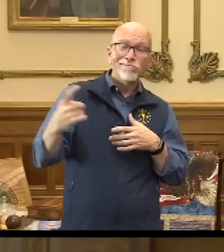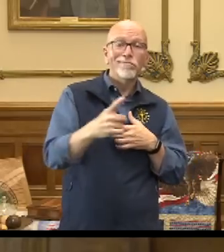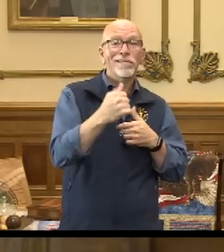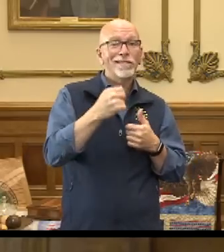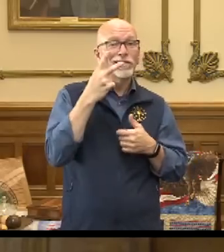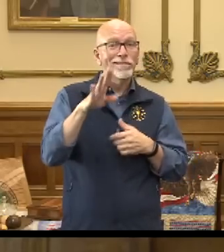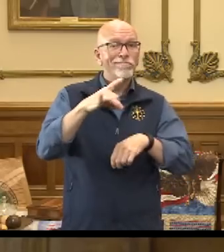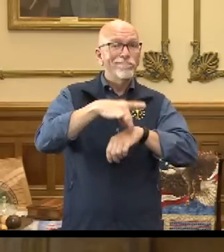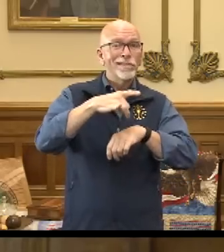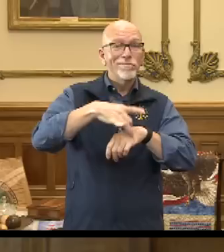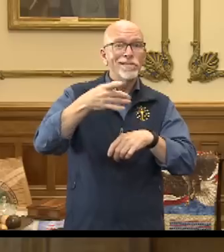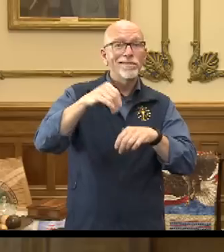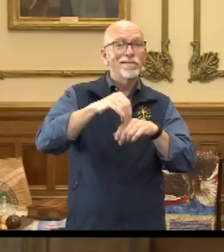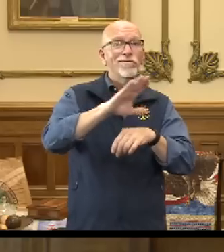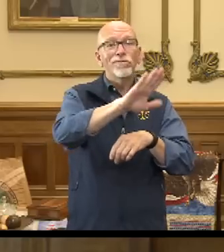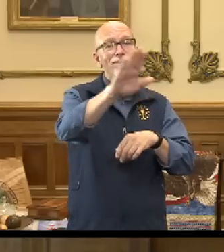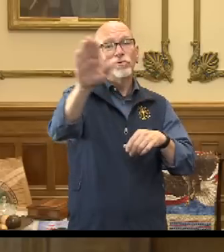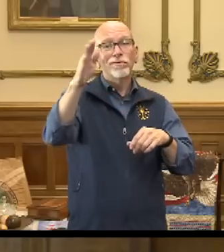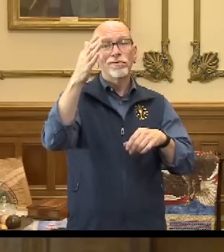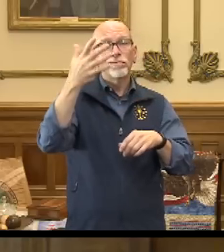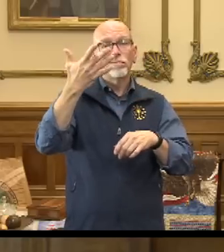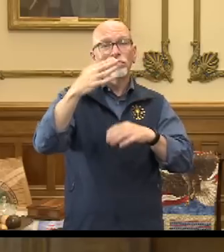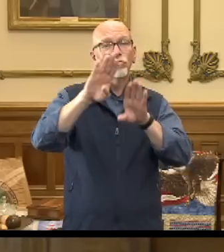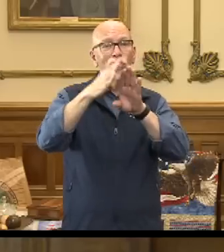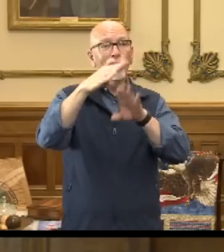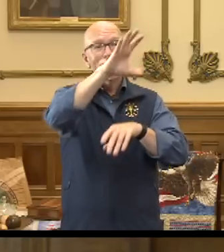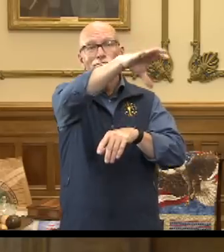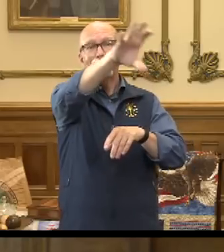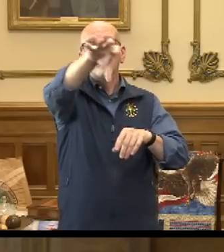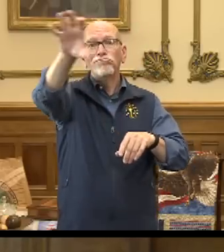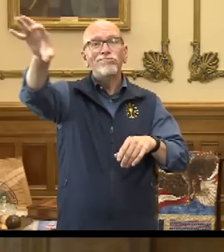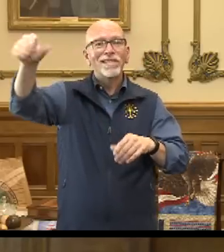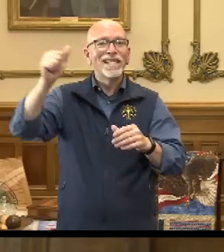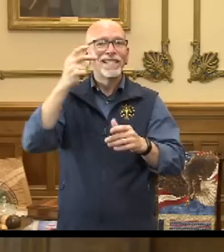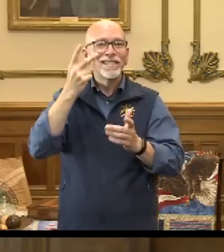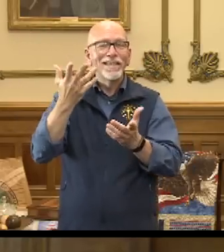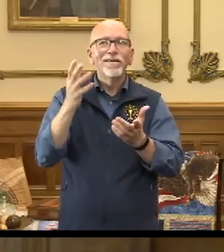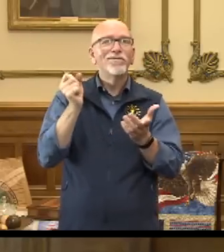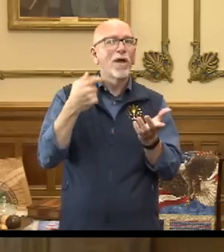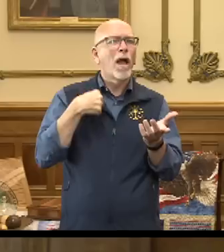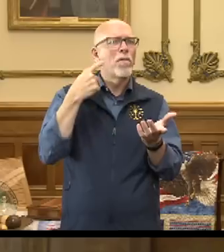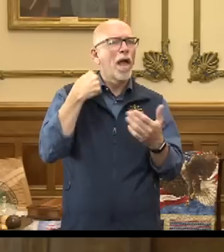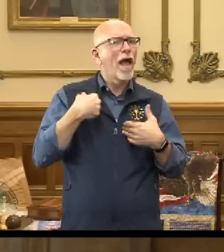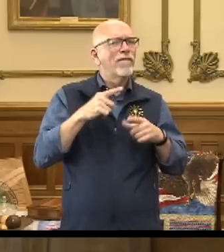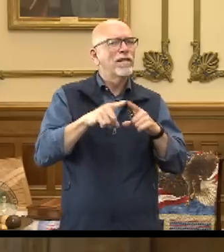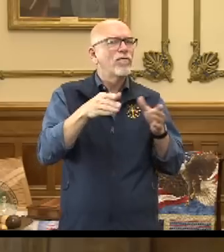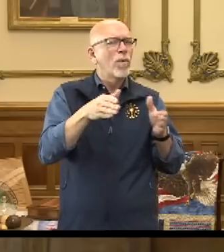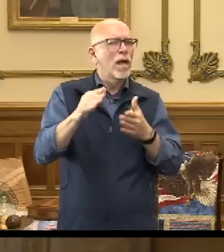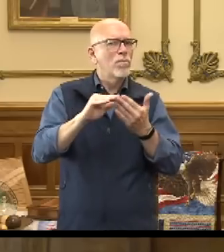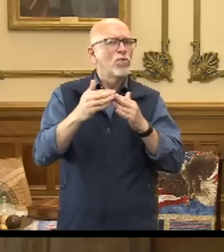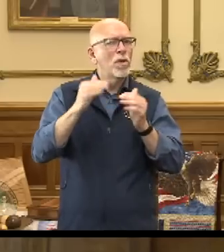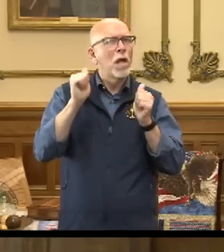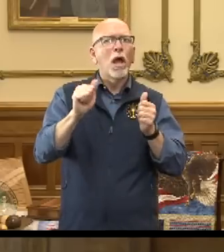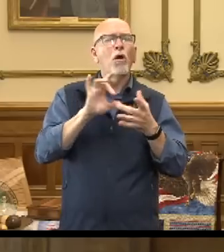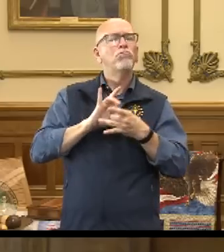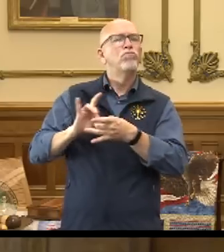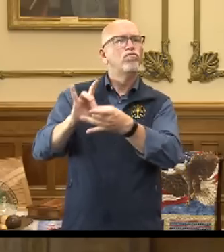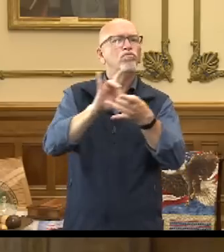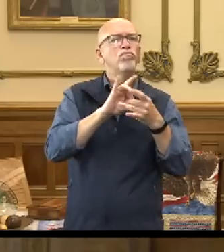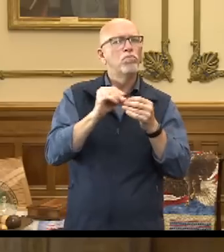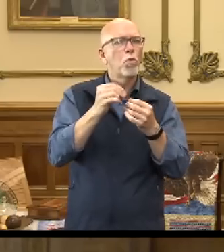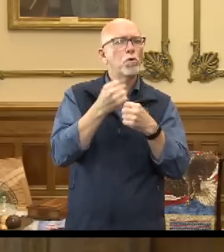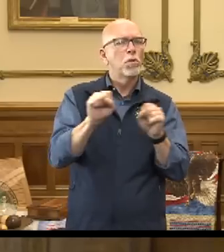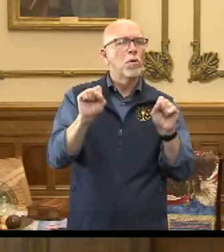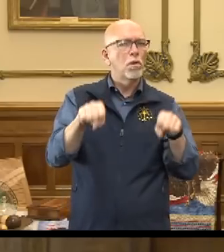see their pumpkins on their doorsteps that they've done. So I think that there are ways that communities can band together and do that safely.